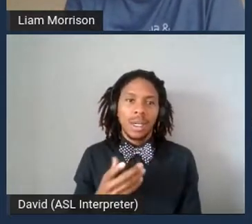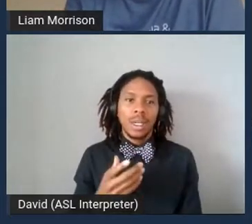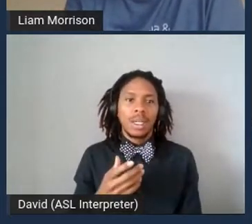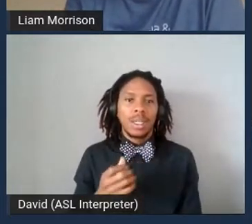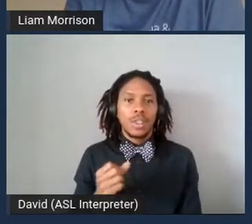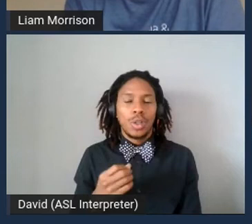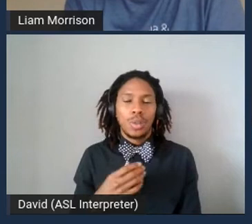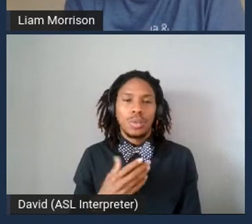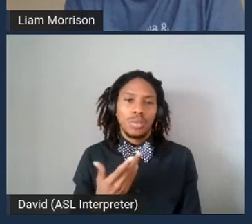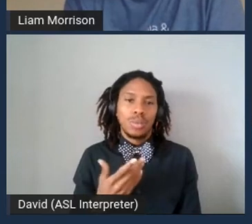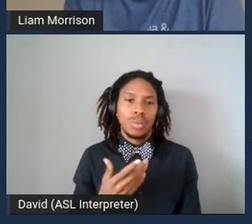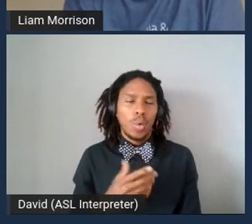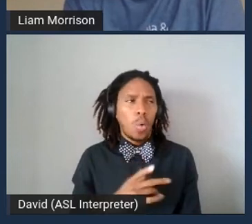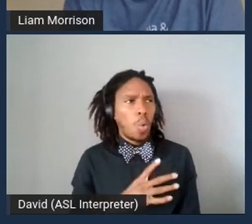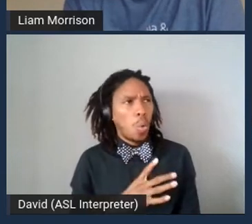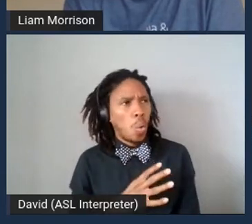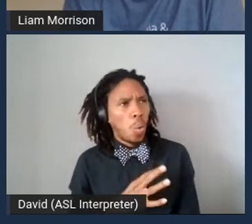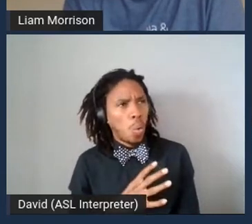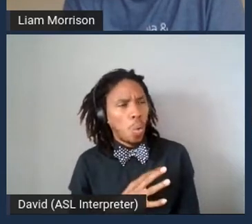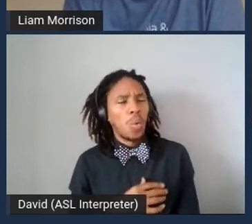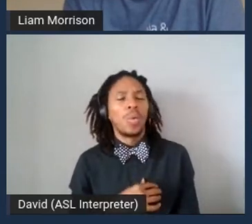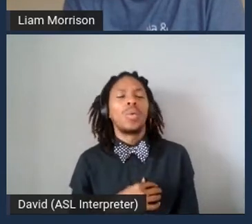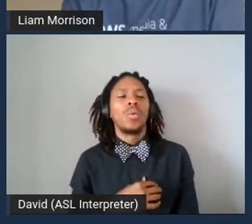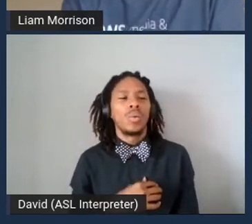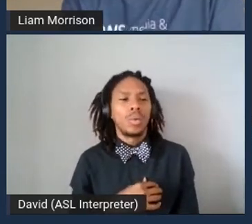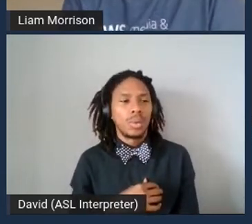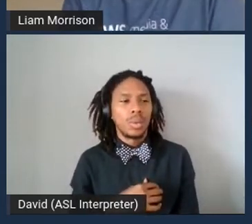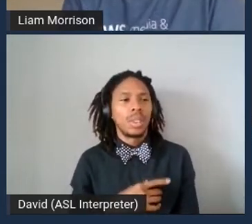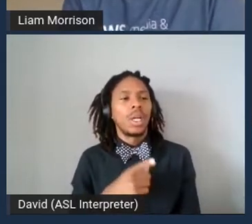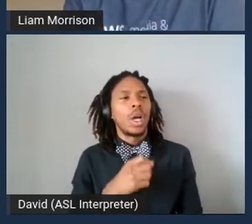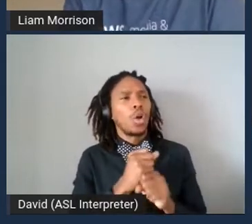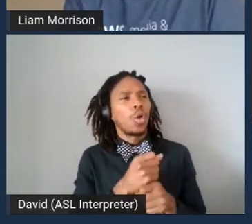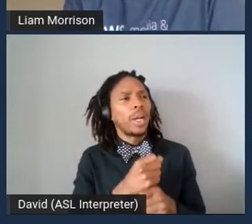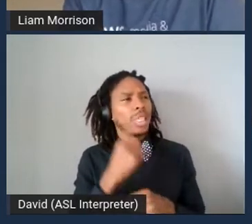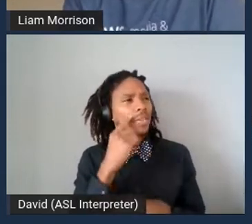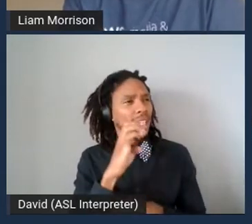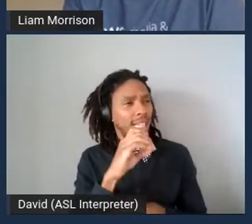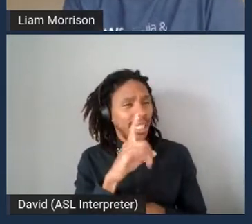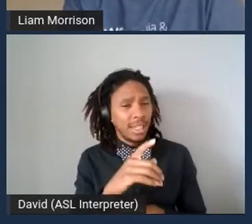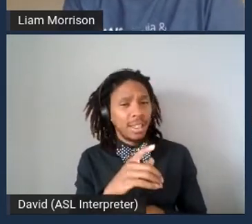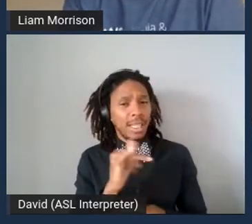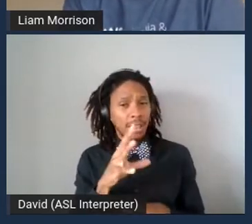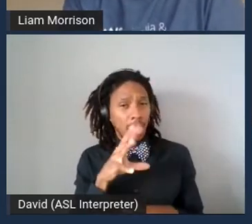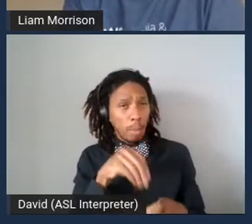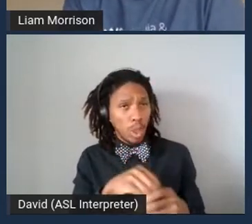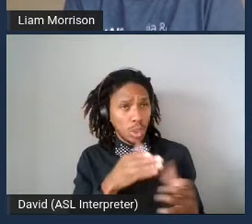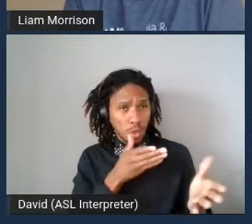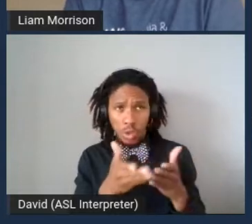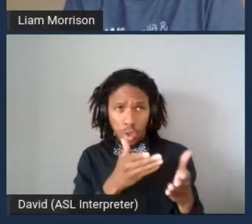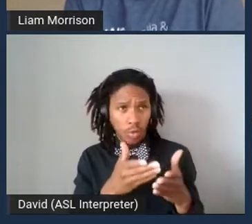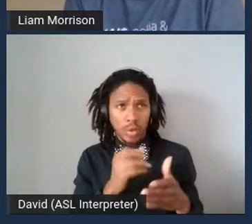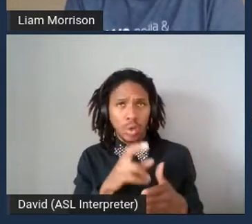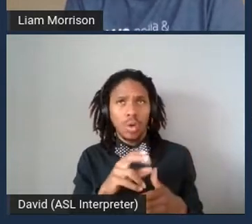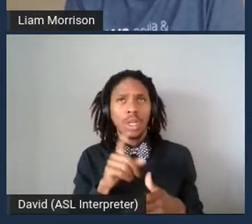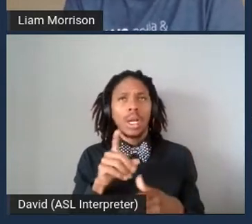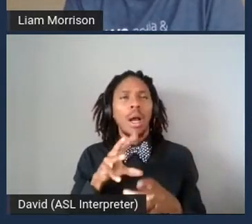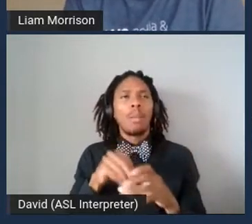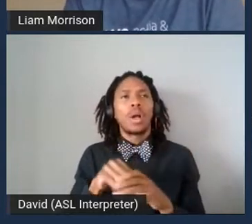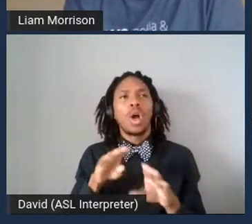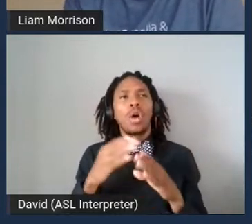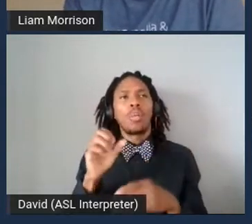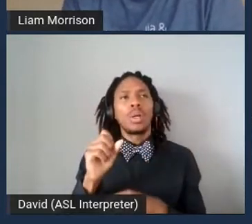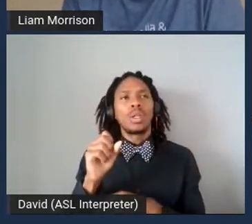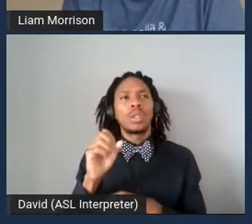way. Wonderful. Wonderful. And this creation of EDL, is this part of the service, or is this part of this open source code that you have